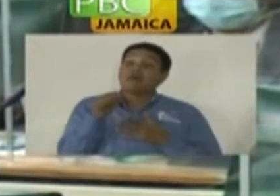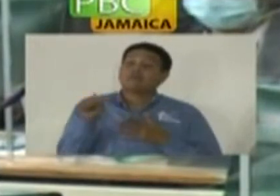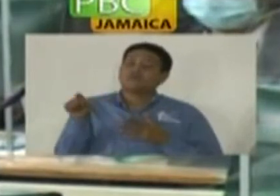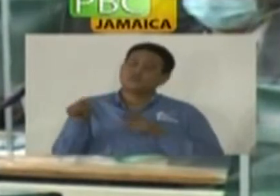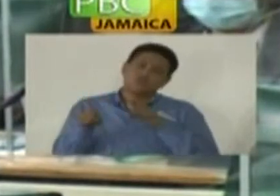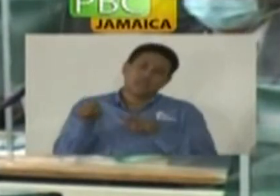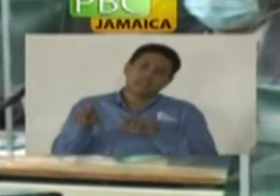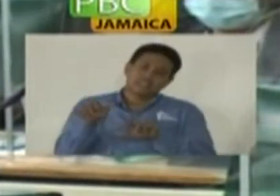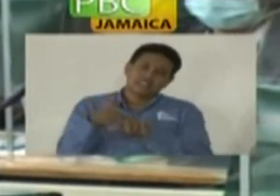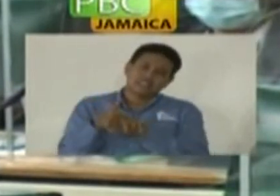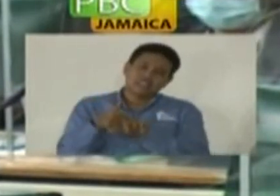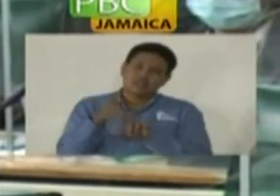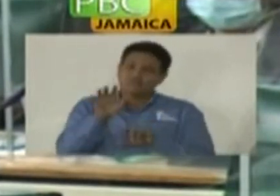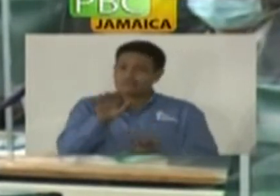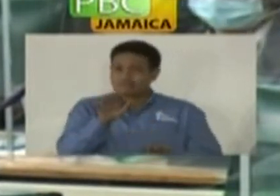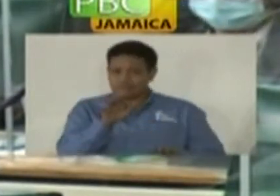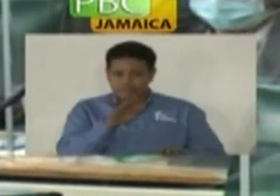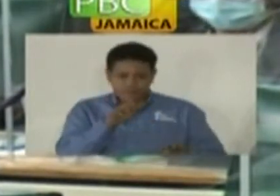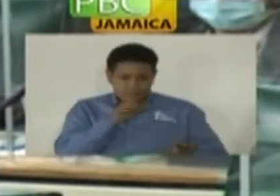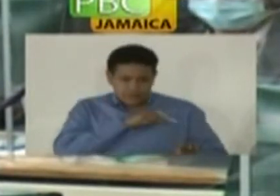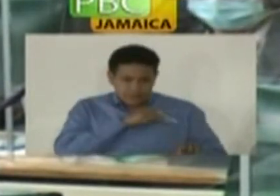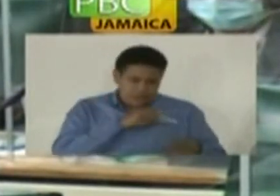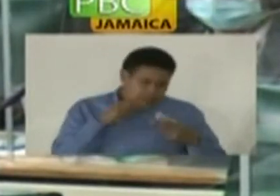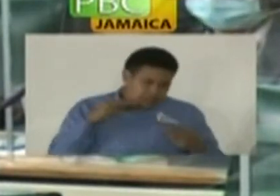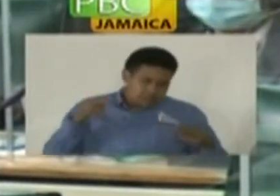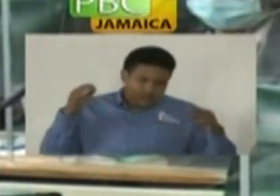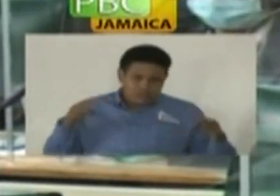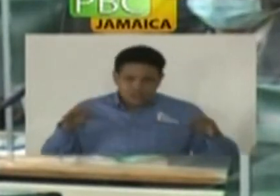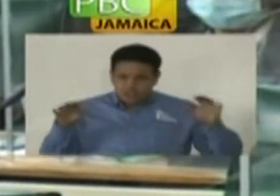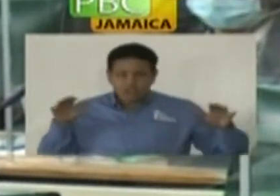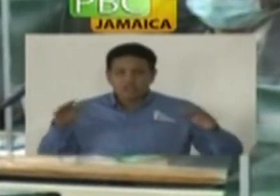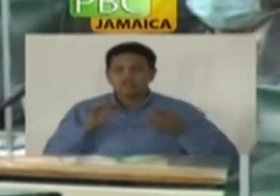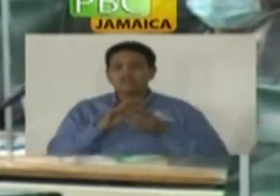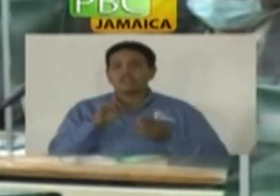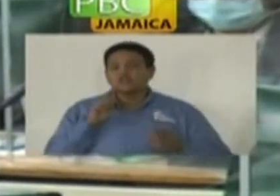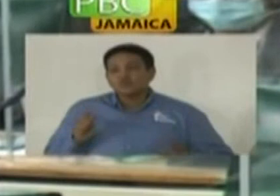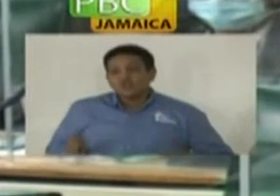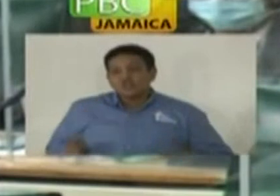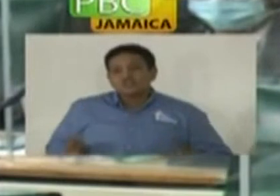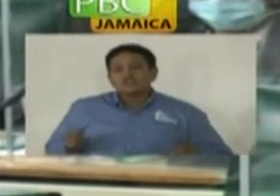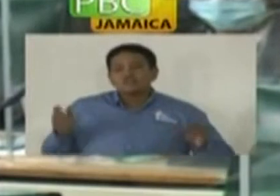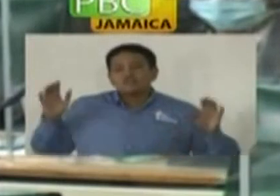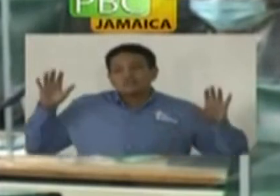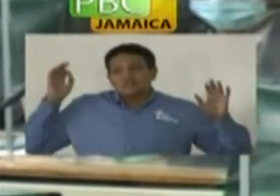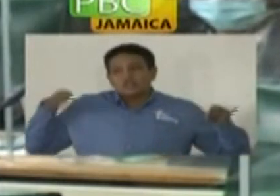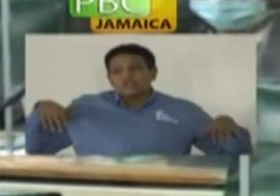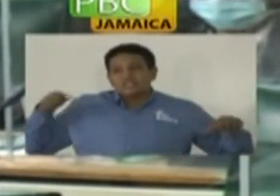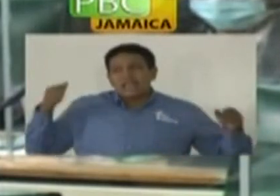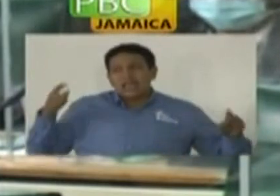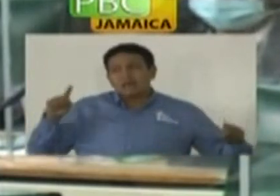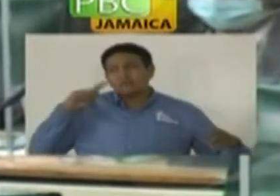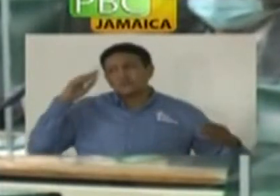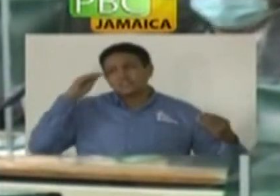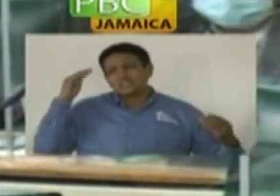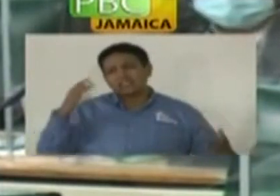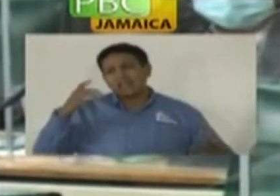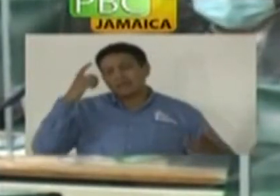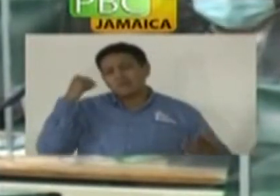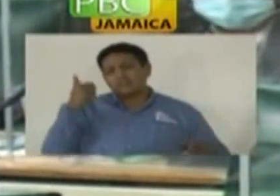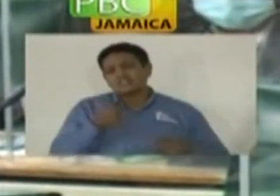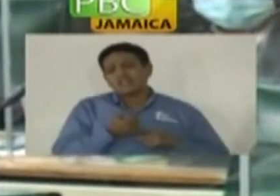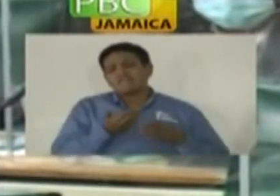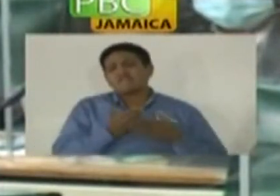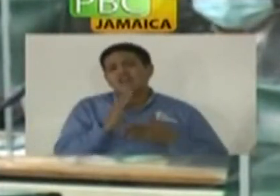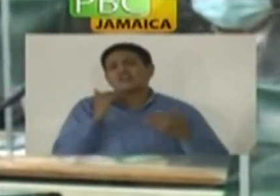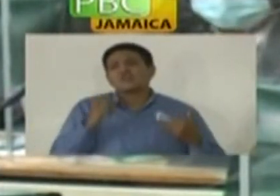question verdicts and decisions of the judiciary. So to say that because the right